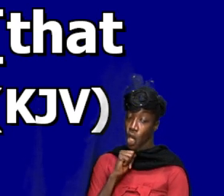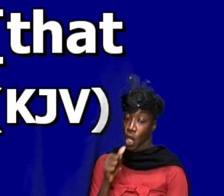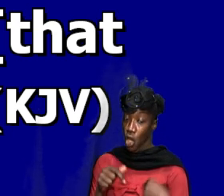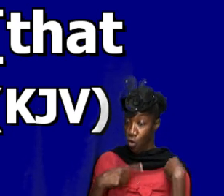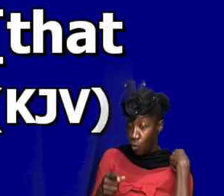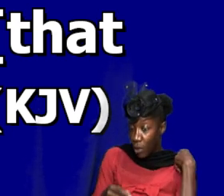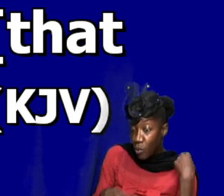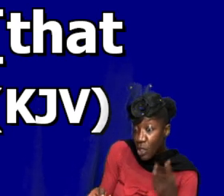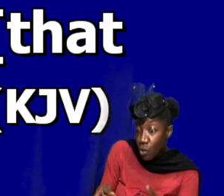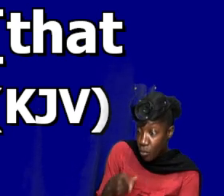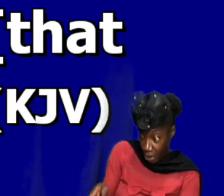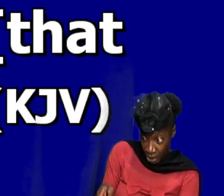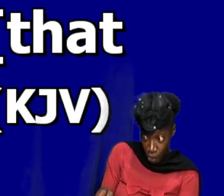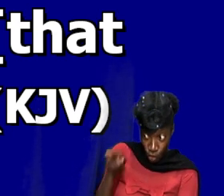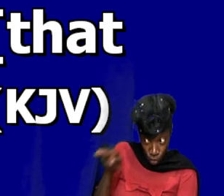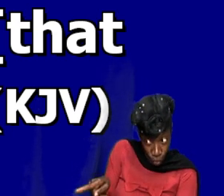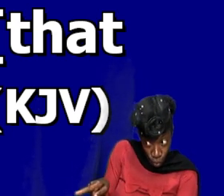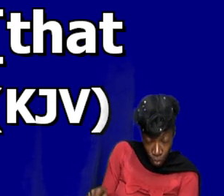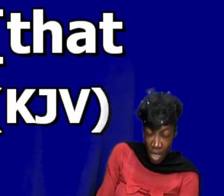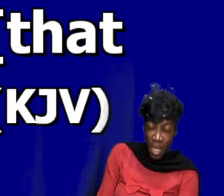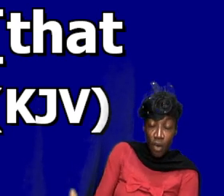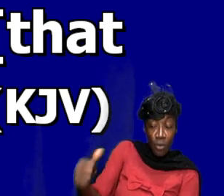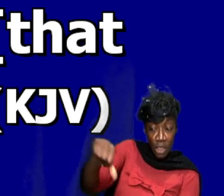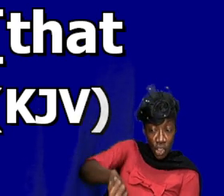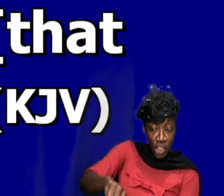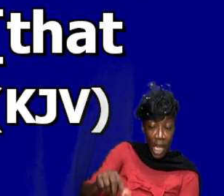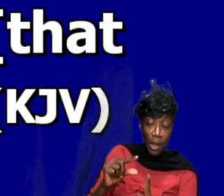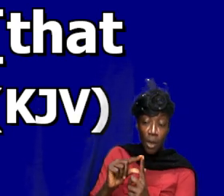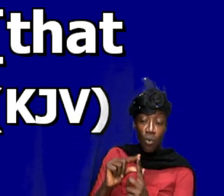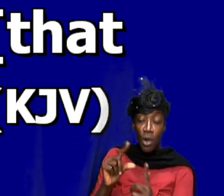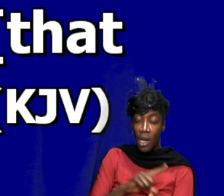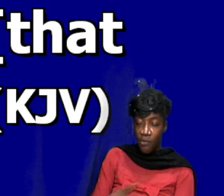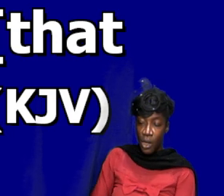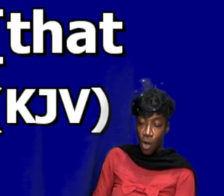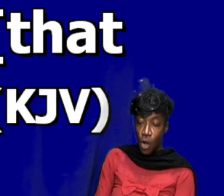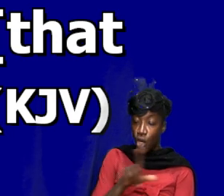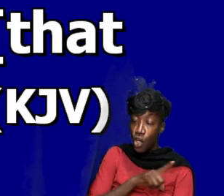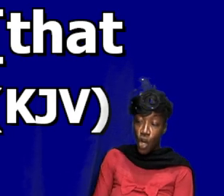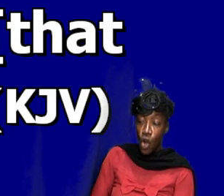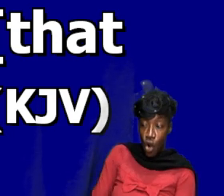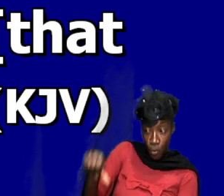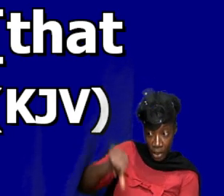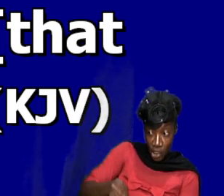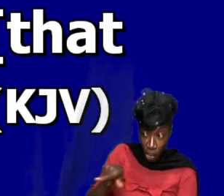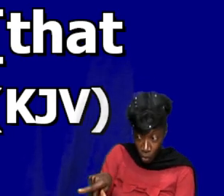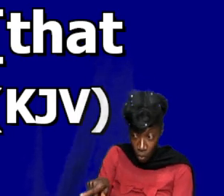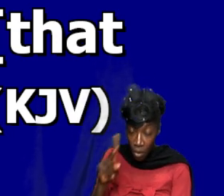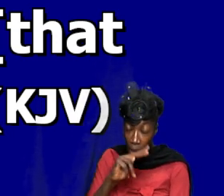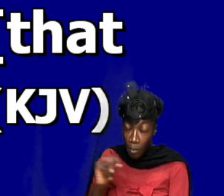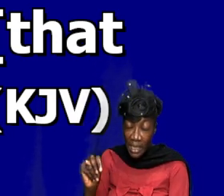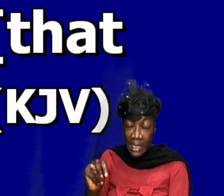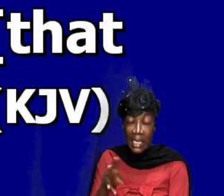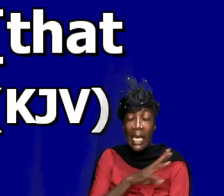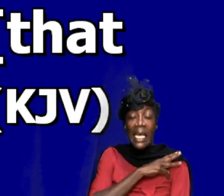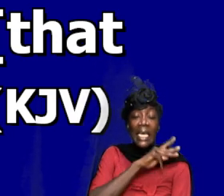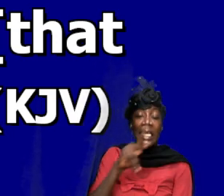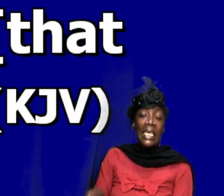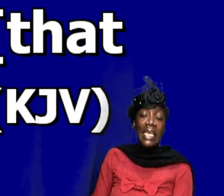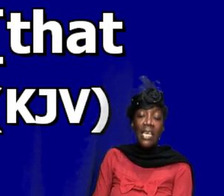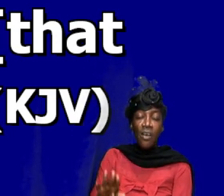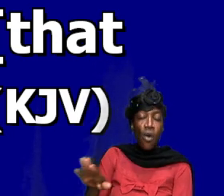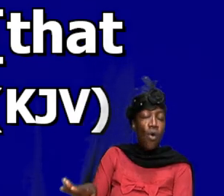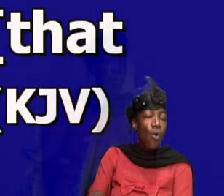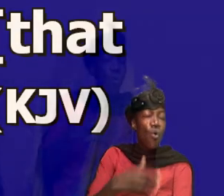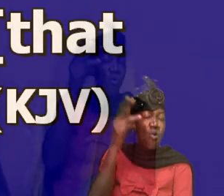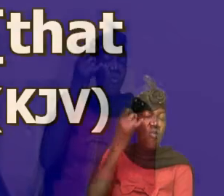hast rejected the word of the Lord, and the Lord hath rejected thee from being king over Israel. So we like to just look a